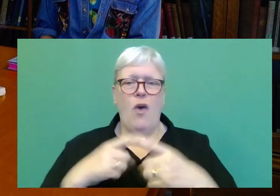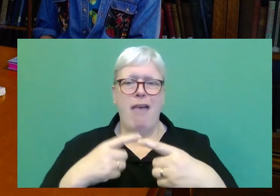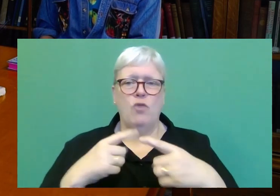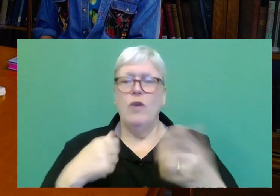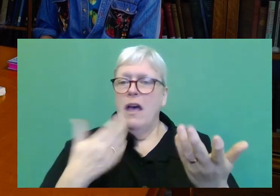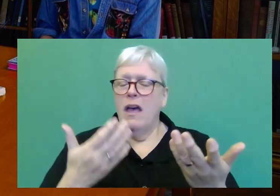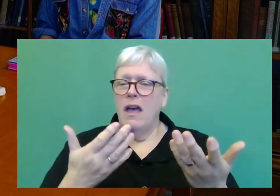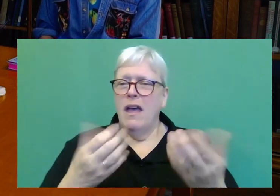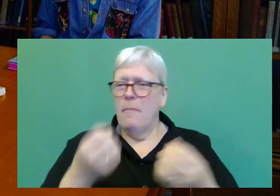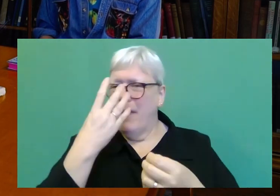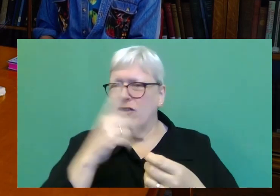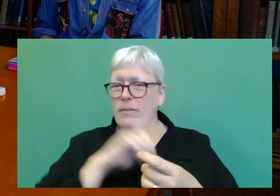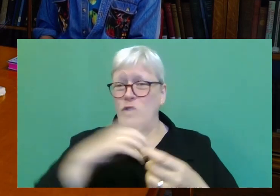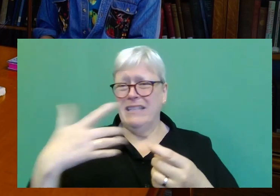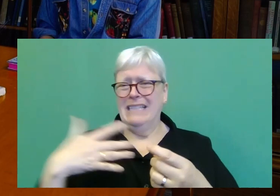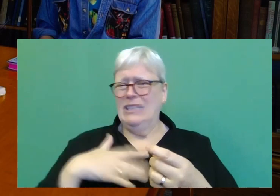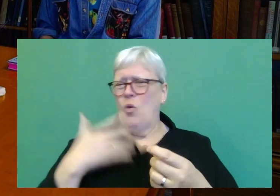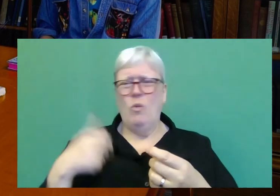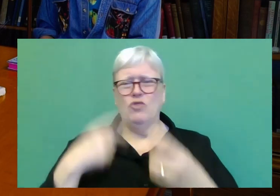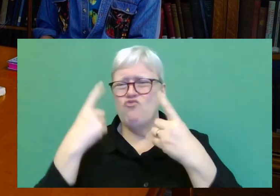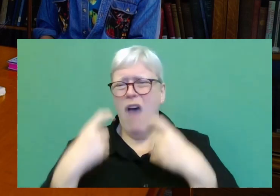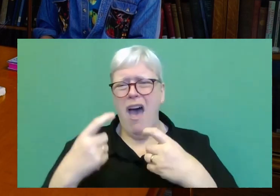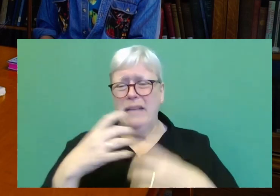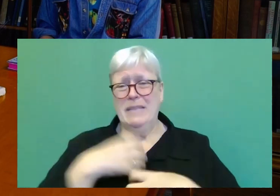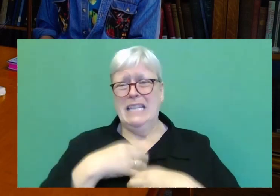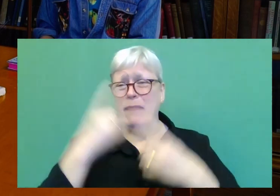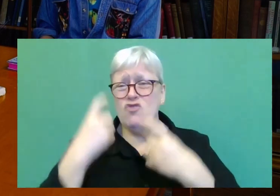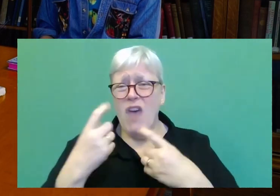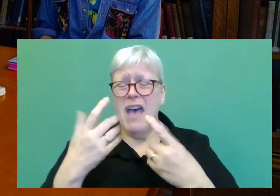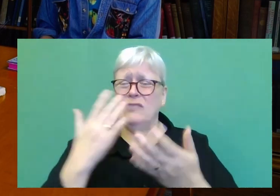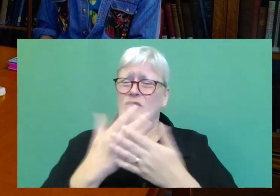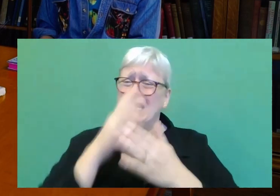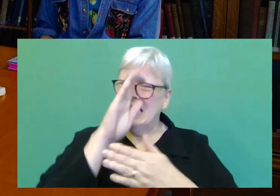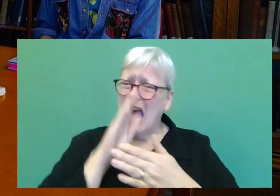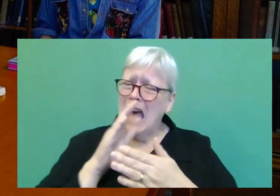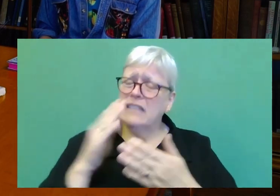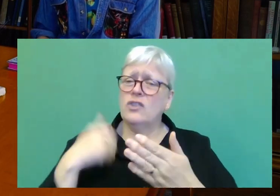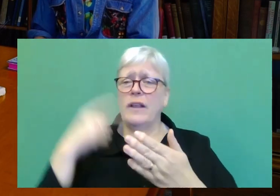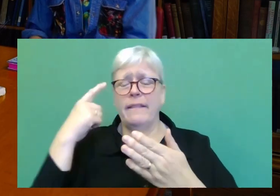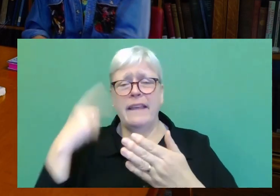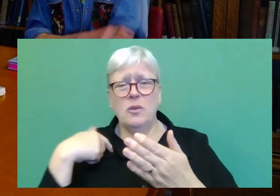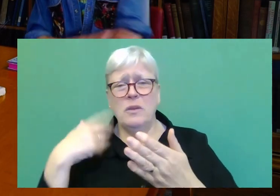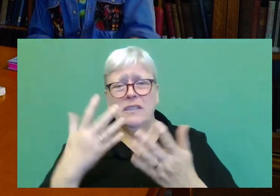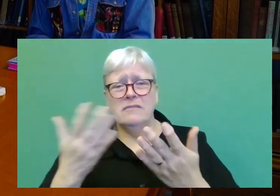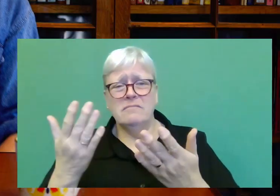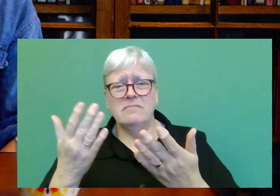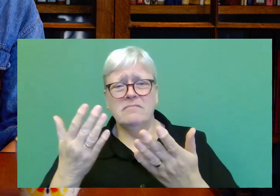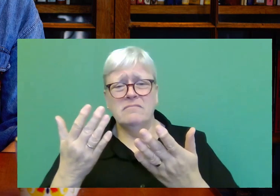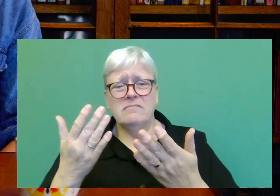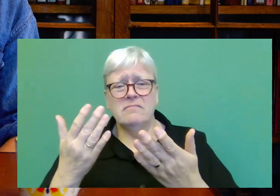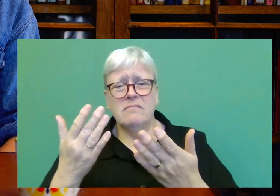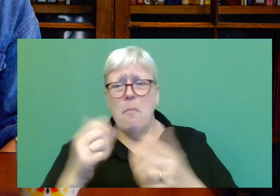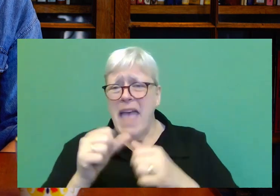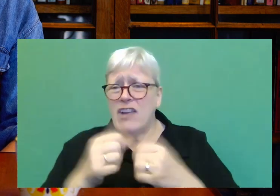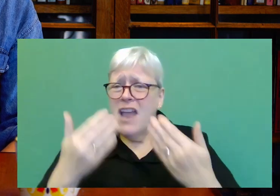that he would cry, which just is incredibly sad. So I don't know, do you think we've come on from then with male grief, you know? I hope so, even